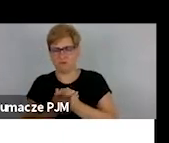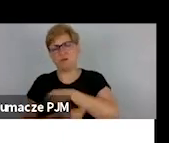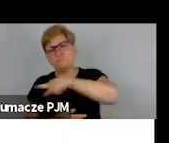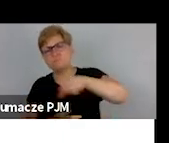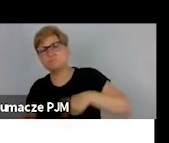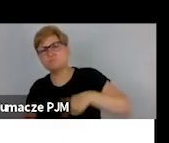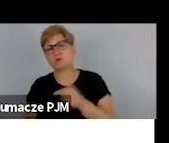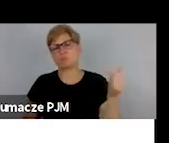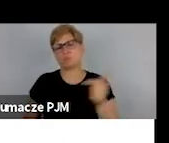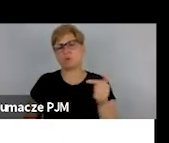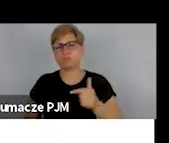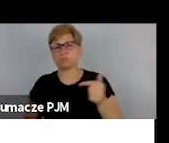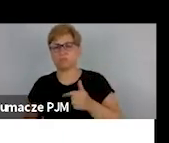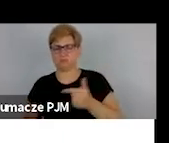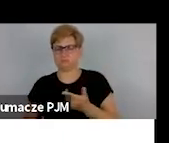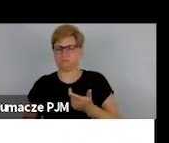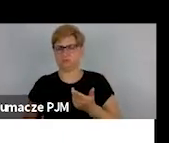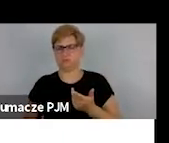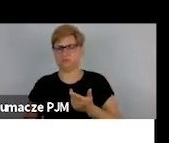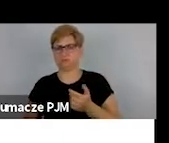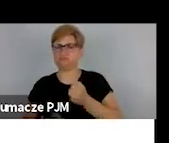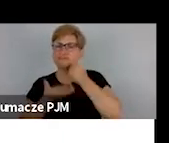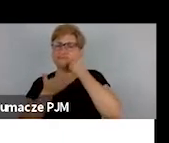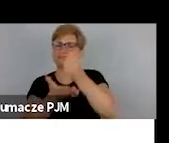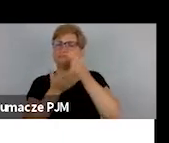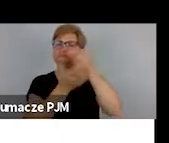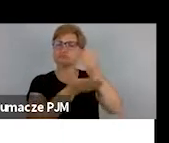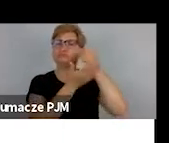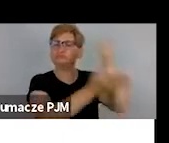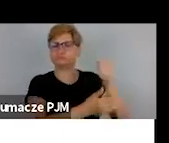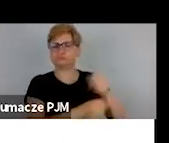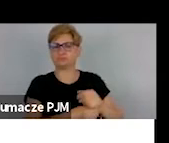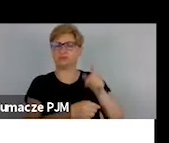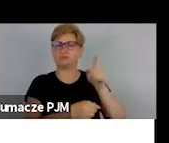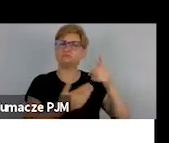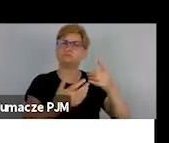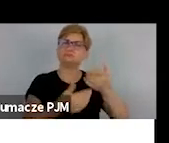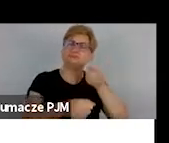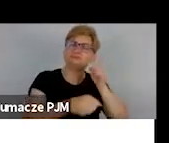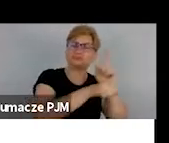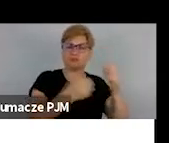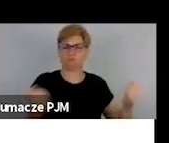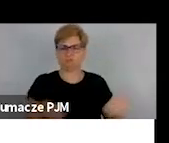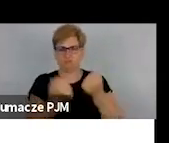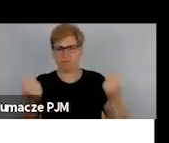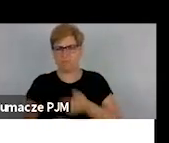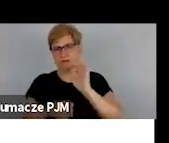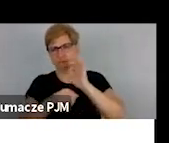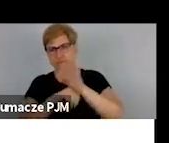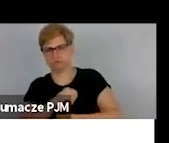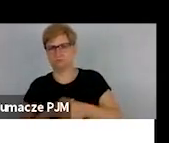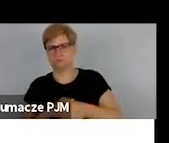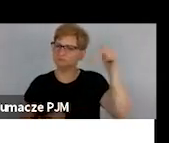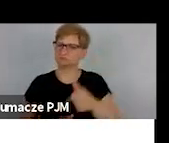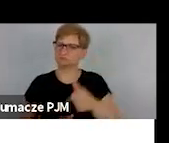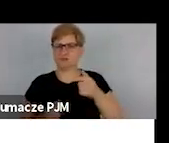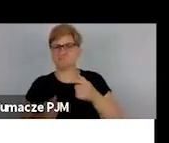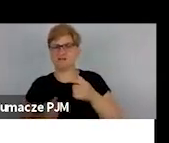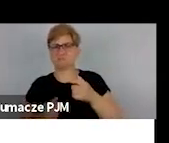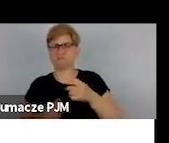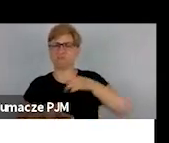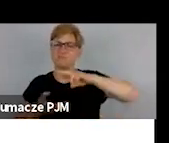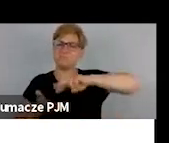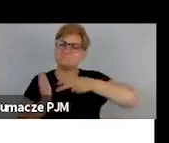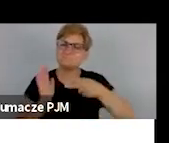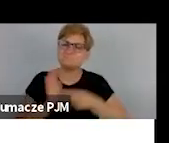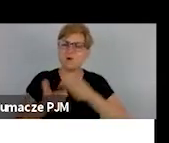place? How do we make sure that there's a basic income grant so that families have enough money to put food on the table? How do we make sure that